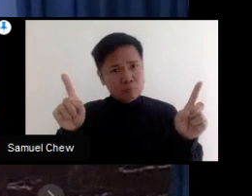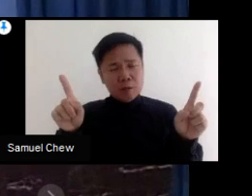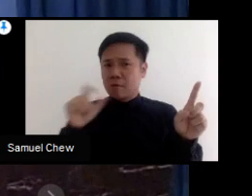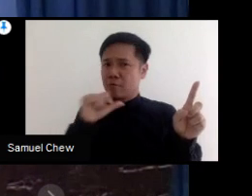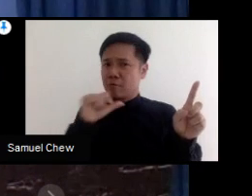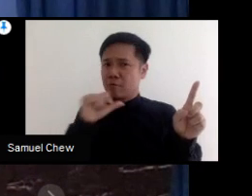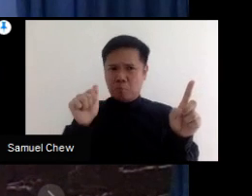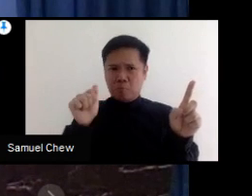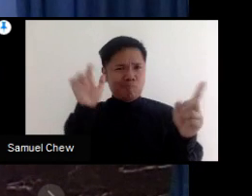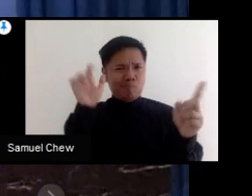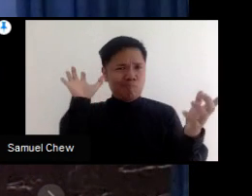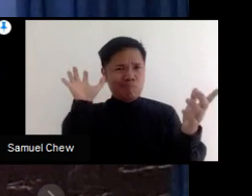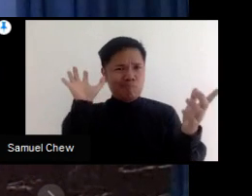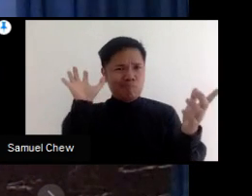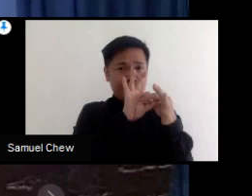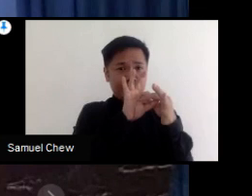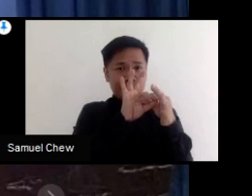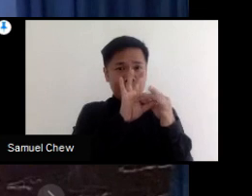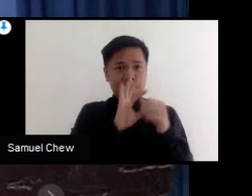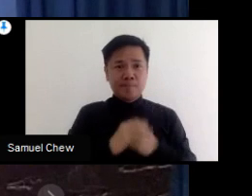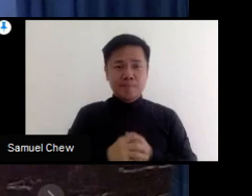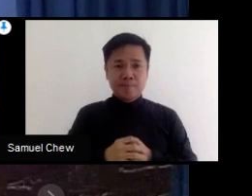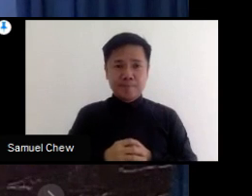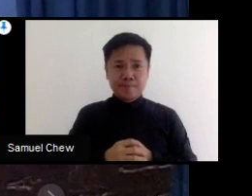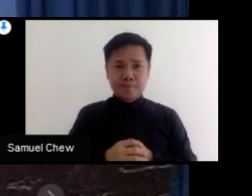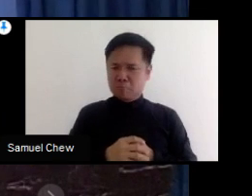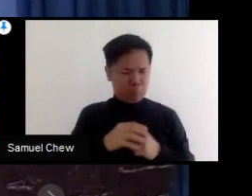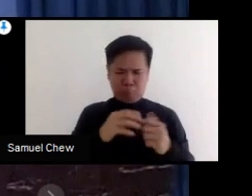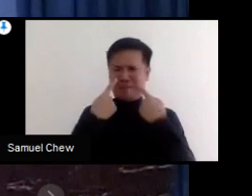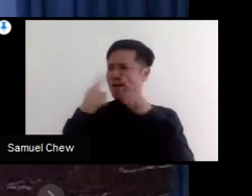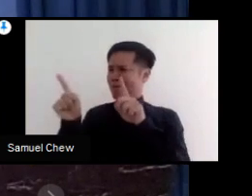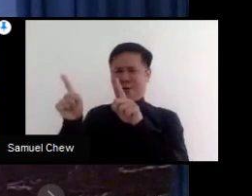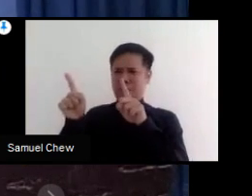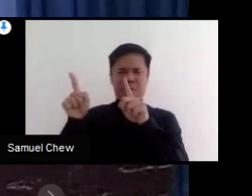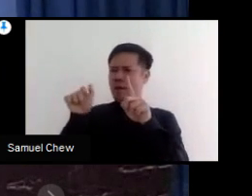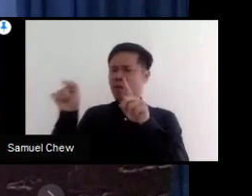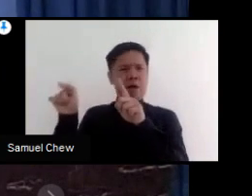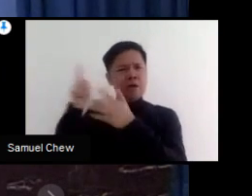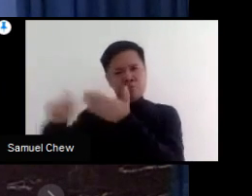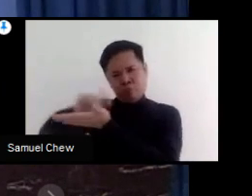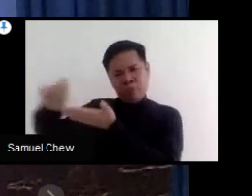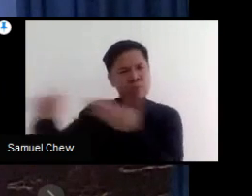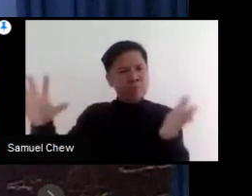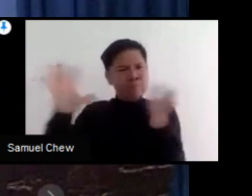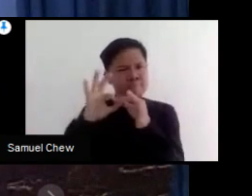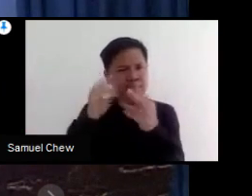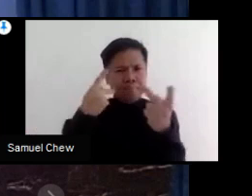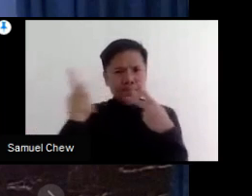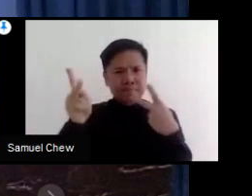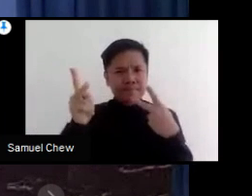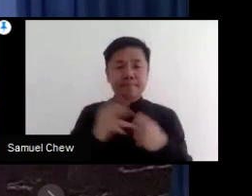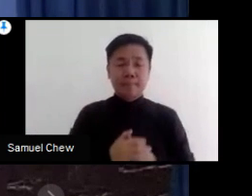consensus about this declaration. We need to endorse this text, and we need